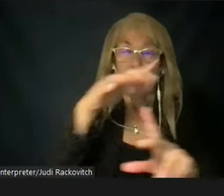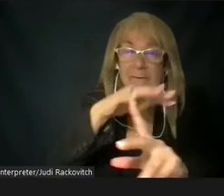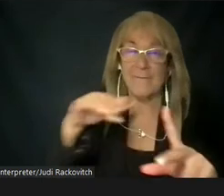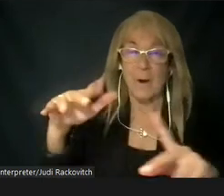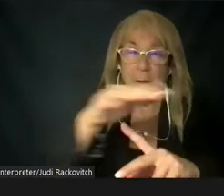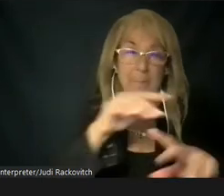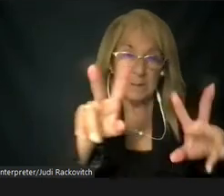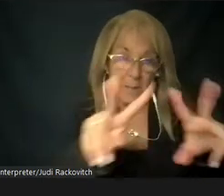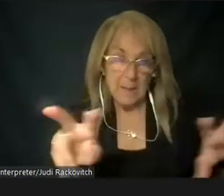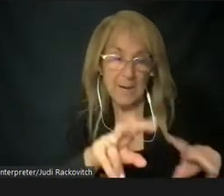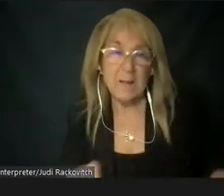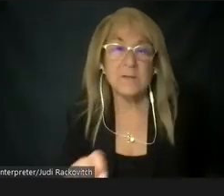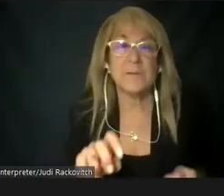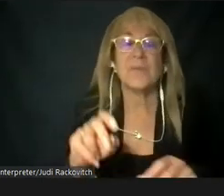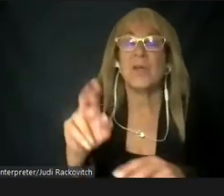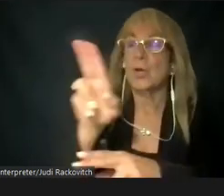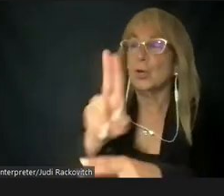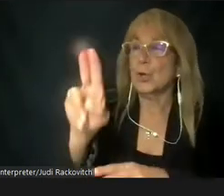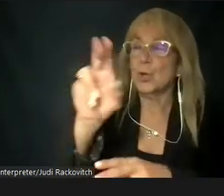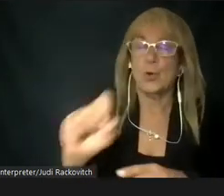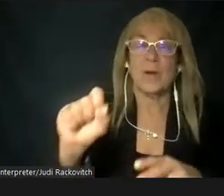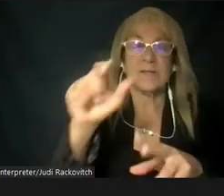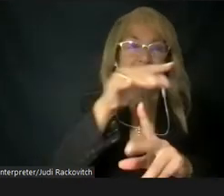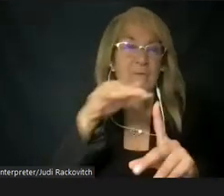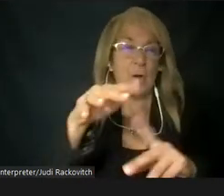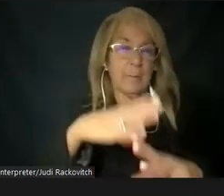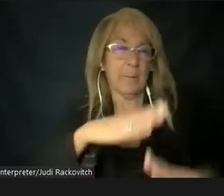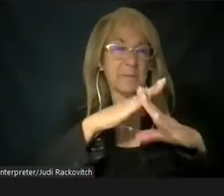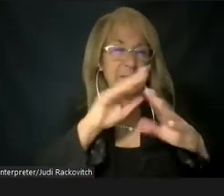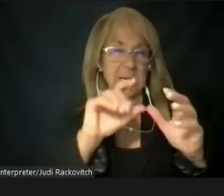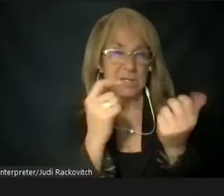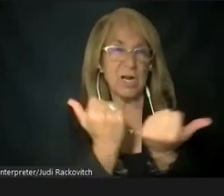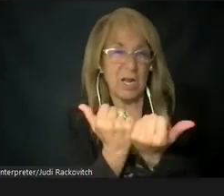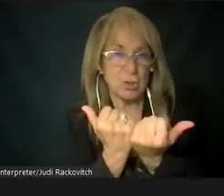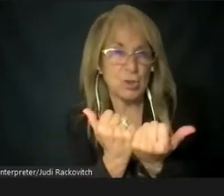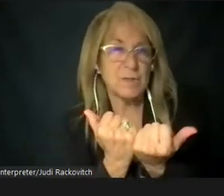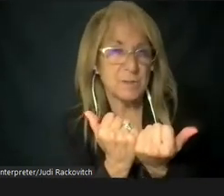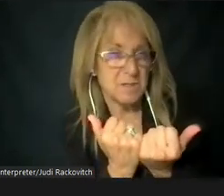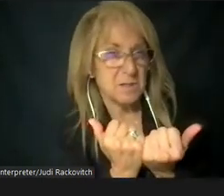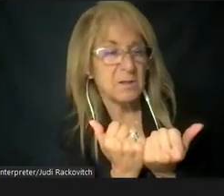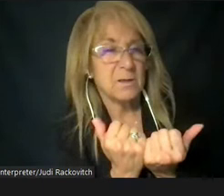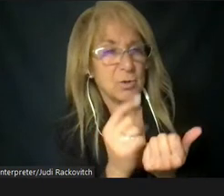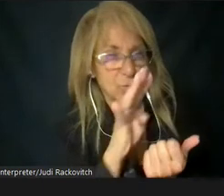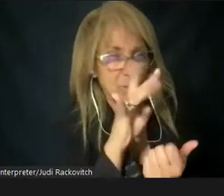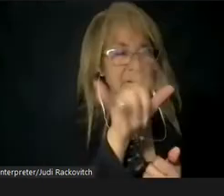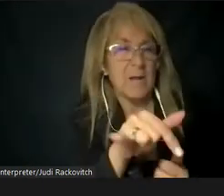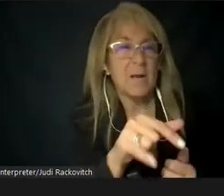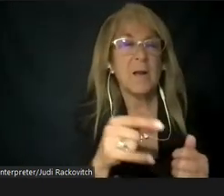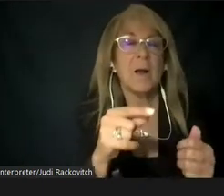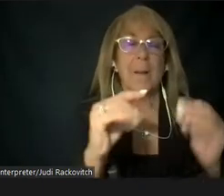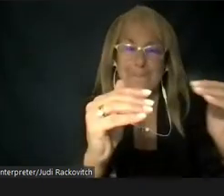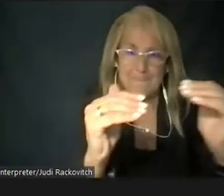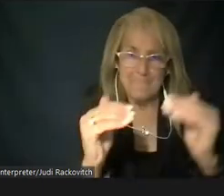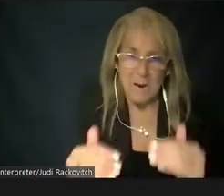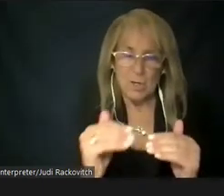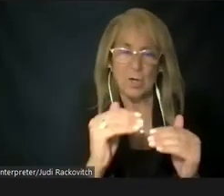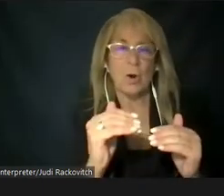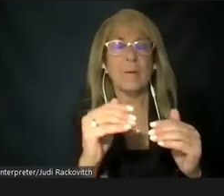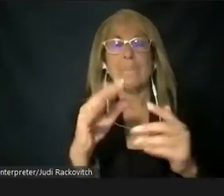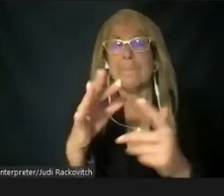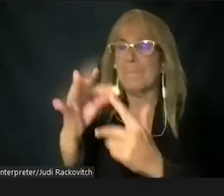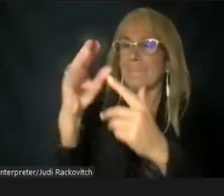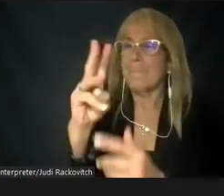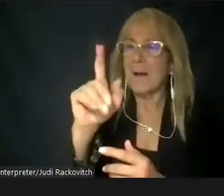and the U.S. Environmental Protection Agency. As you can see, we begin by identifying minority and low-income for environmental justice